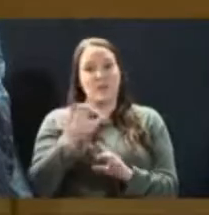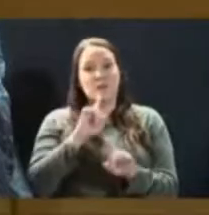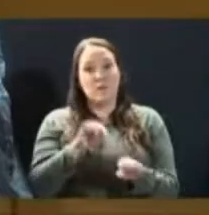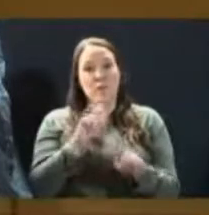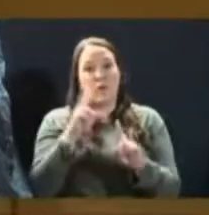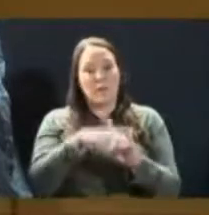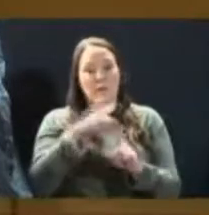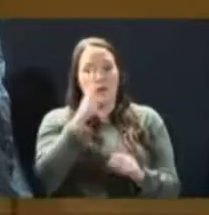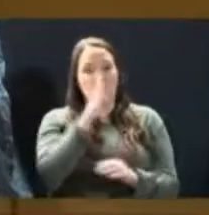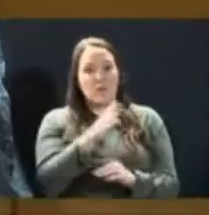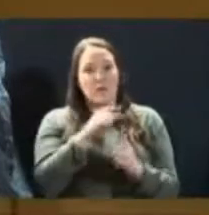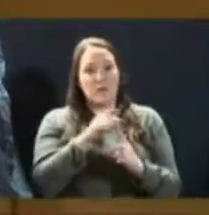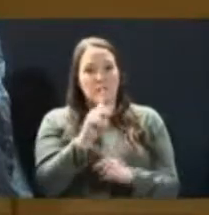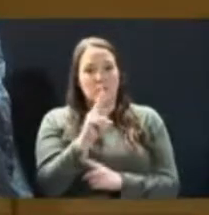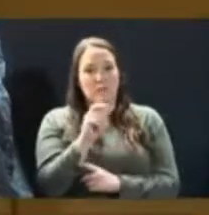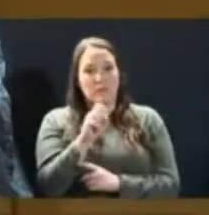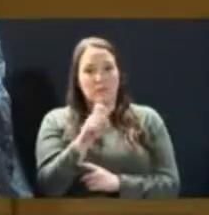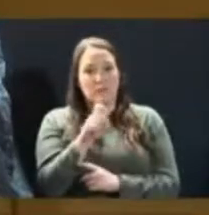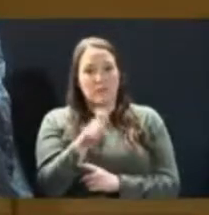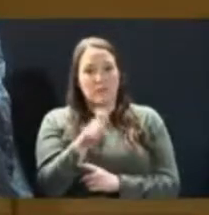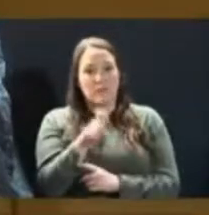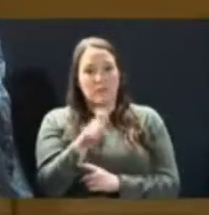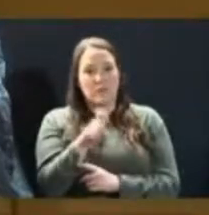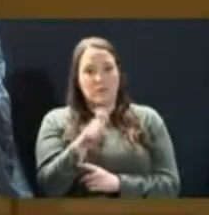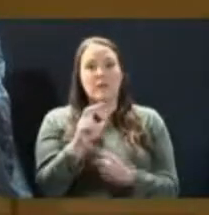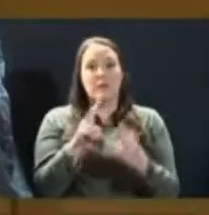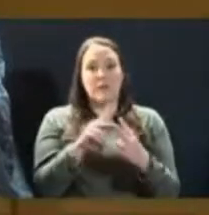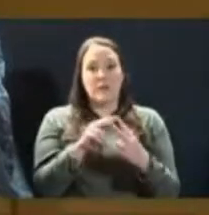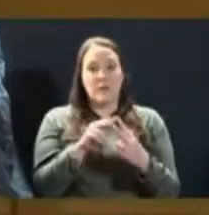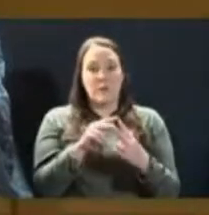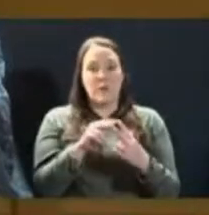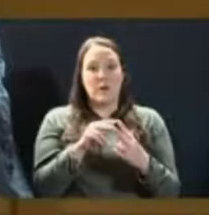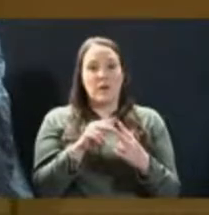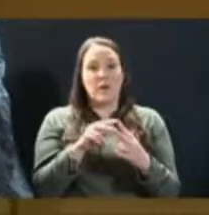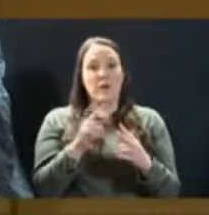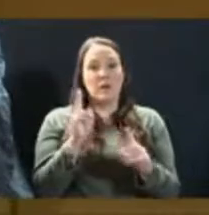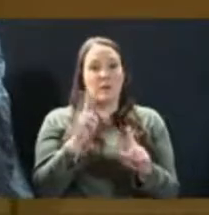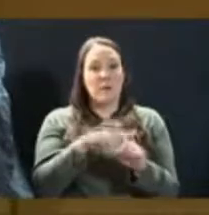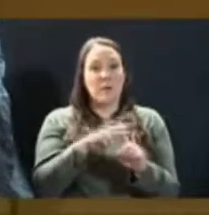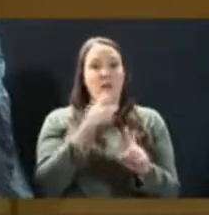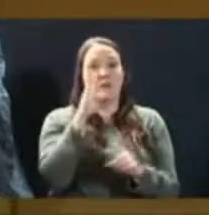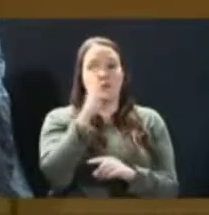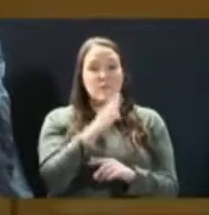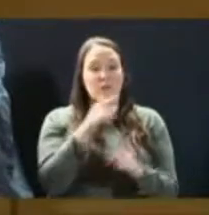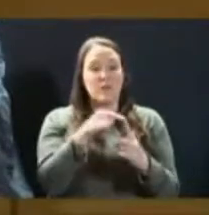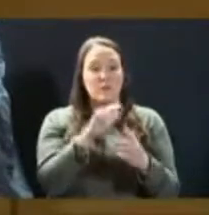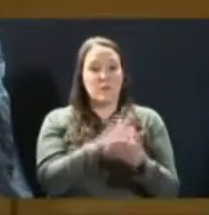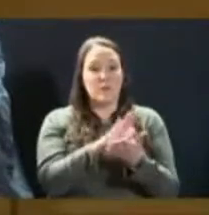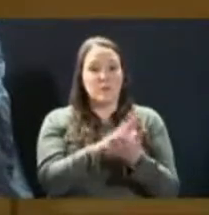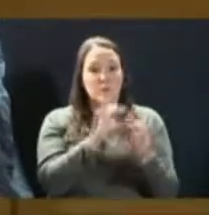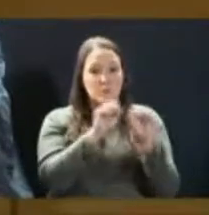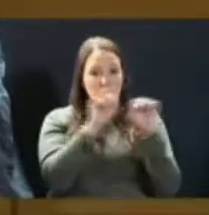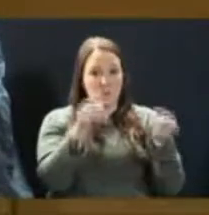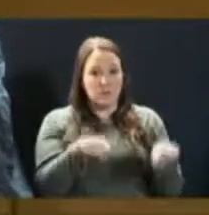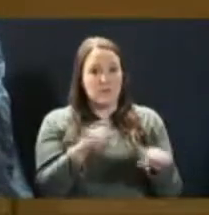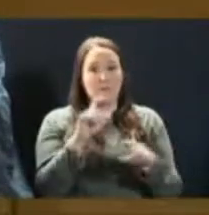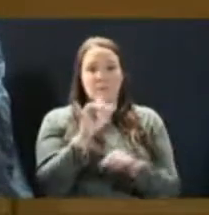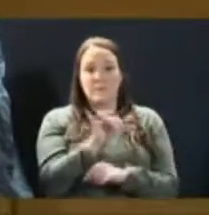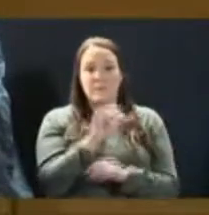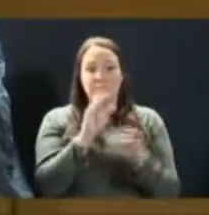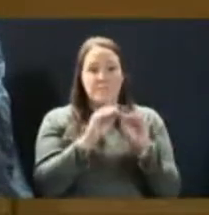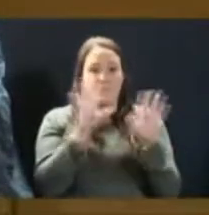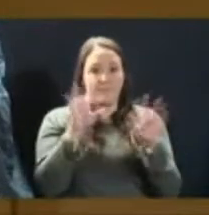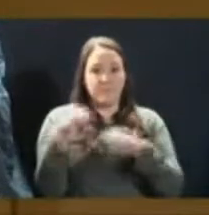Knox County. However, neither one of those applies directly to the school systems. I mean, that's been clear